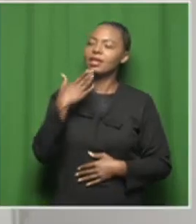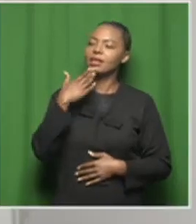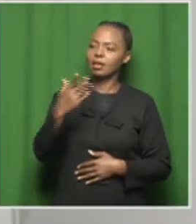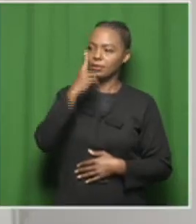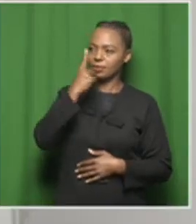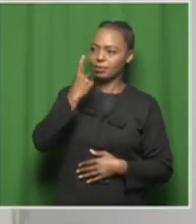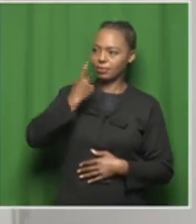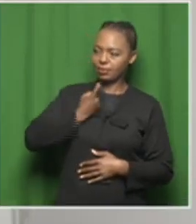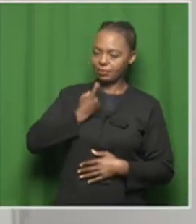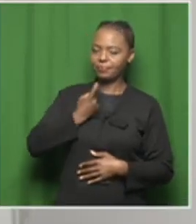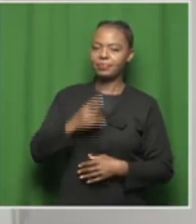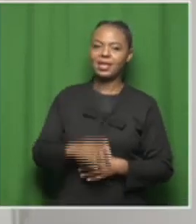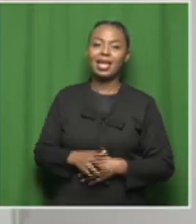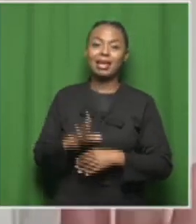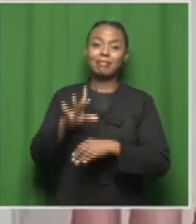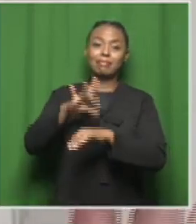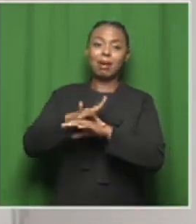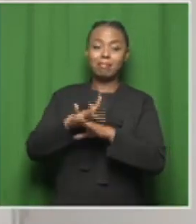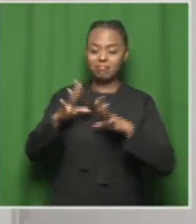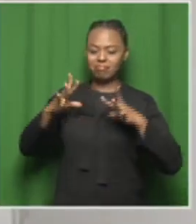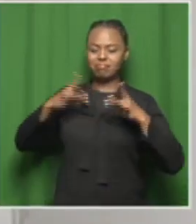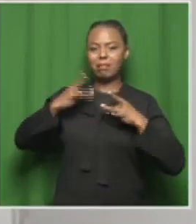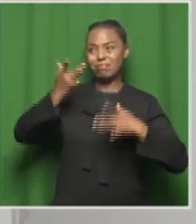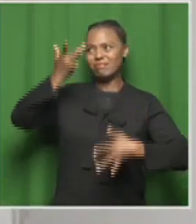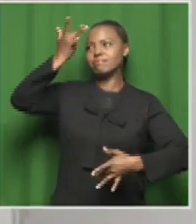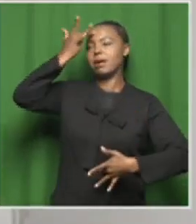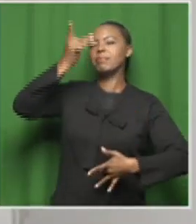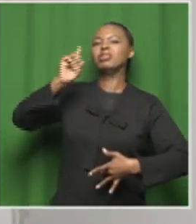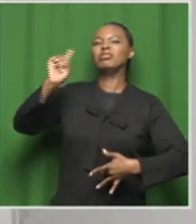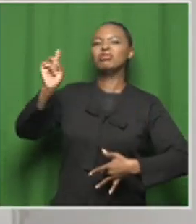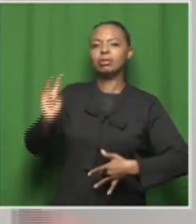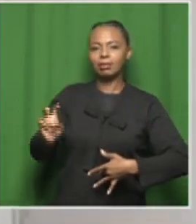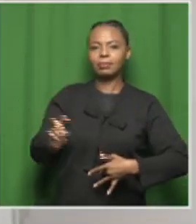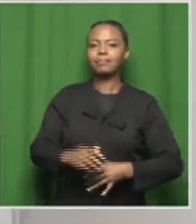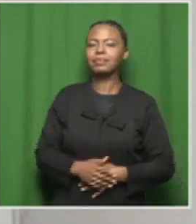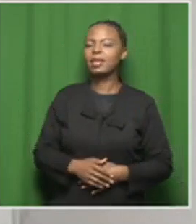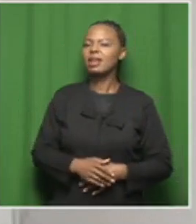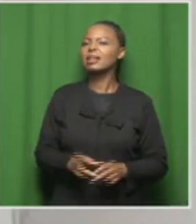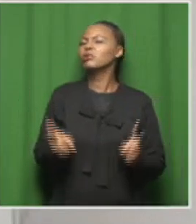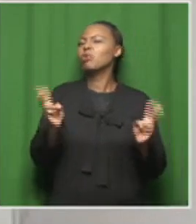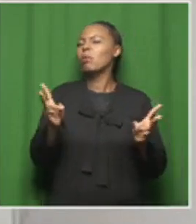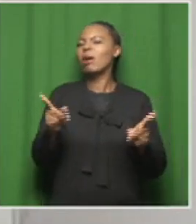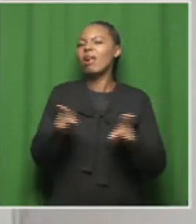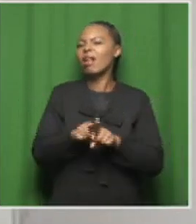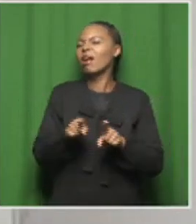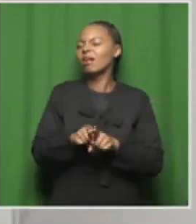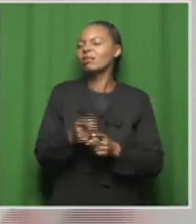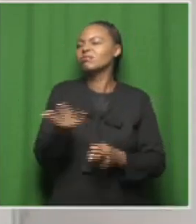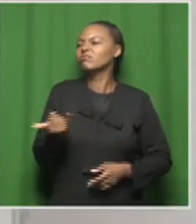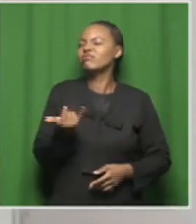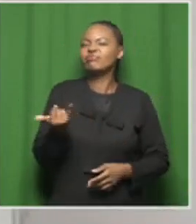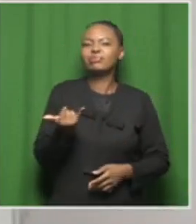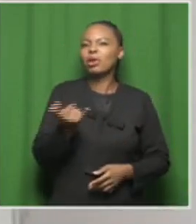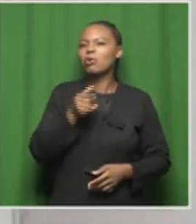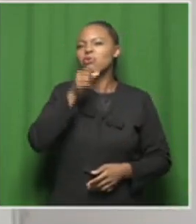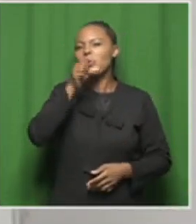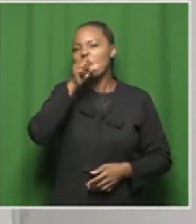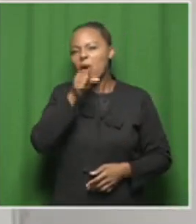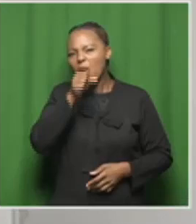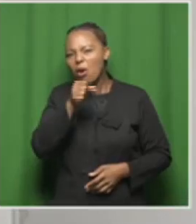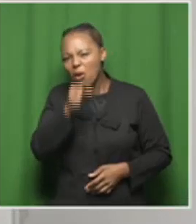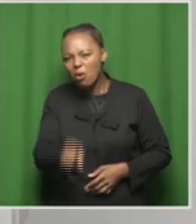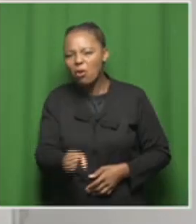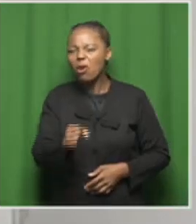by HMPV is in the same way that one have infected by other respiratory viruses, such as flu